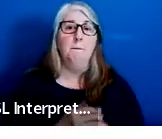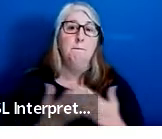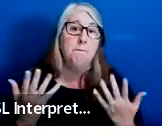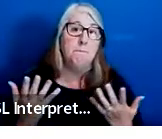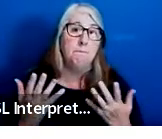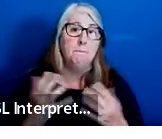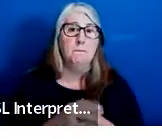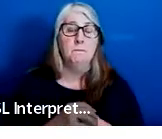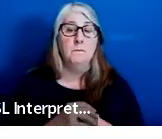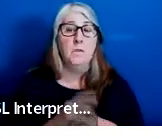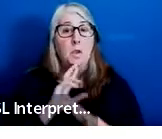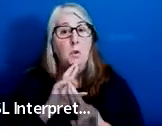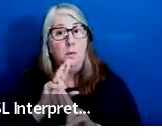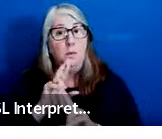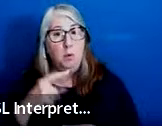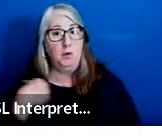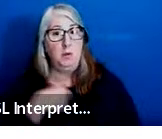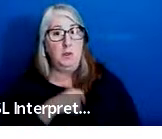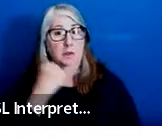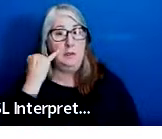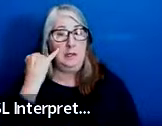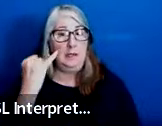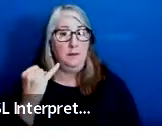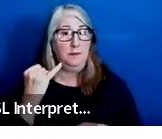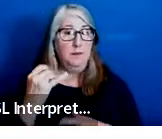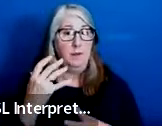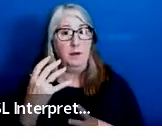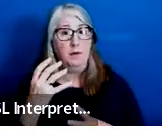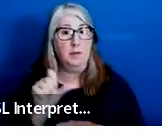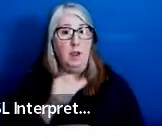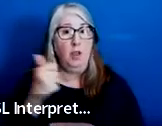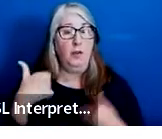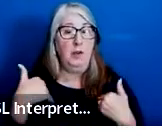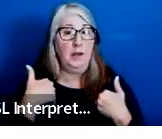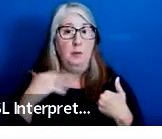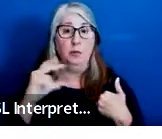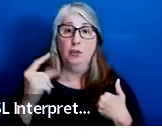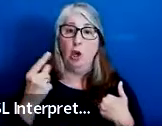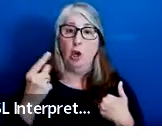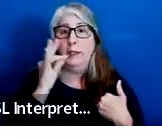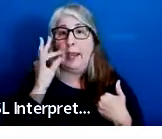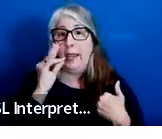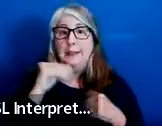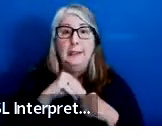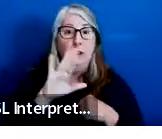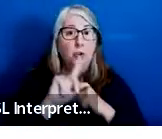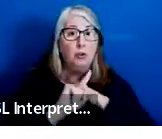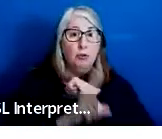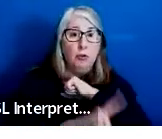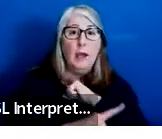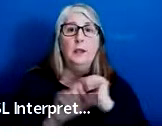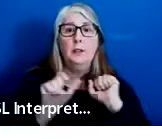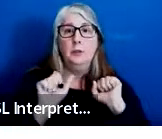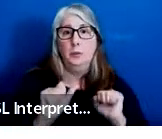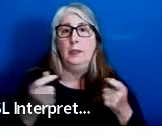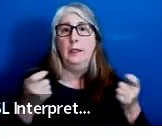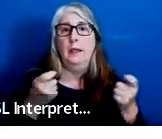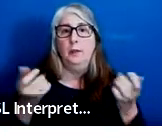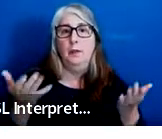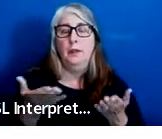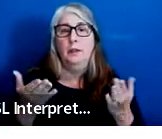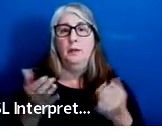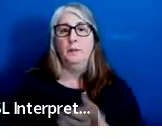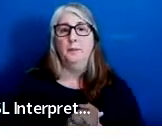Reporting to us if there's, free roaming domestic animals that are getting into your trash. We also handle that here in the Department of